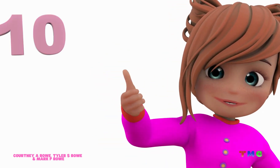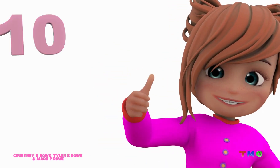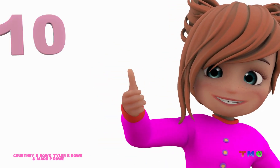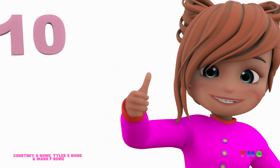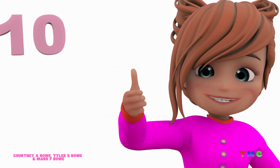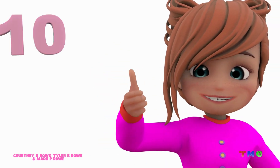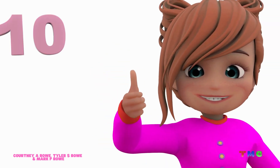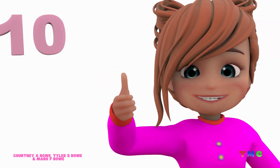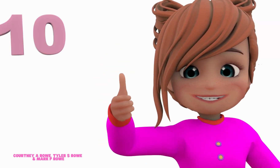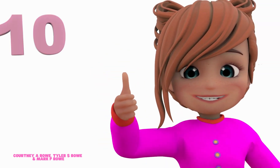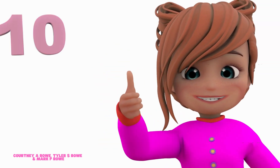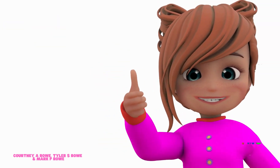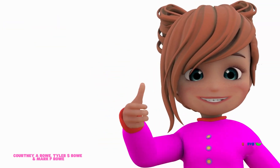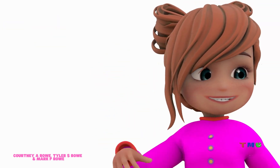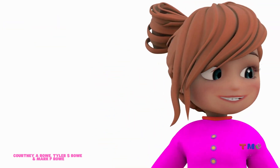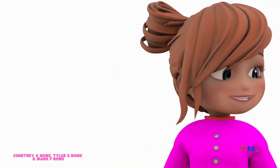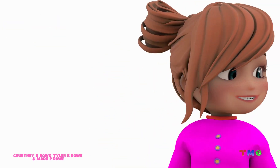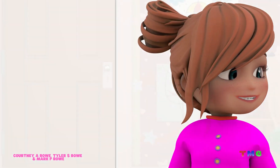10.